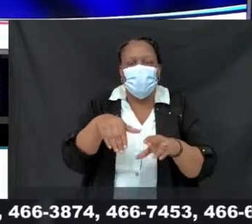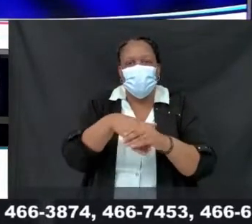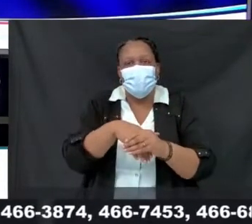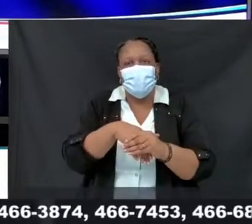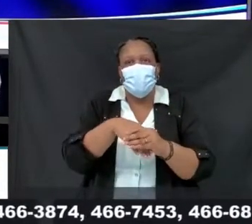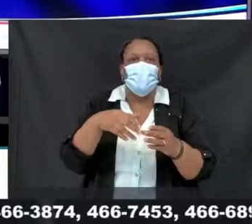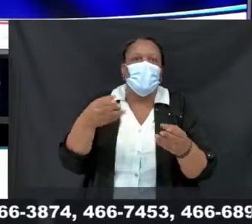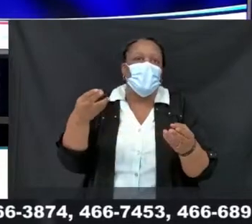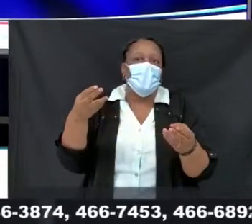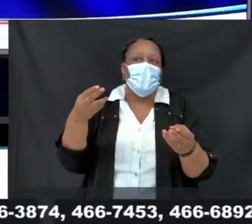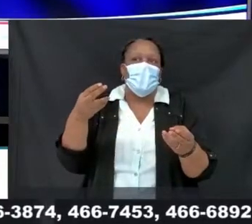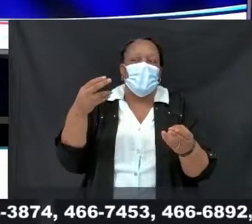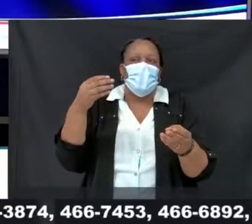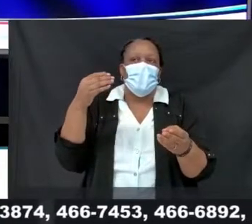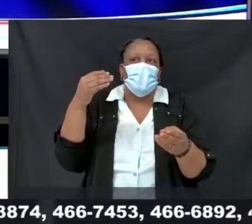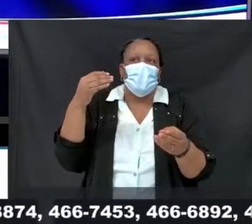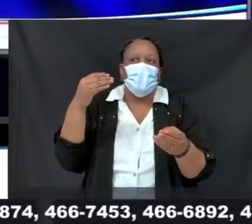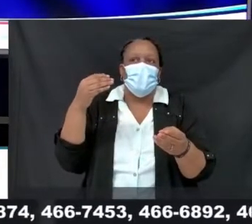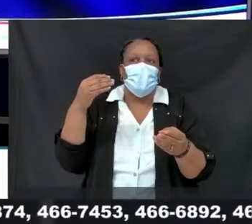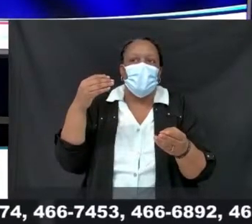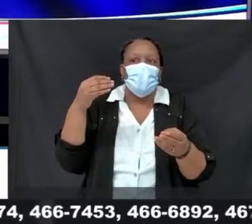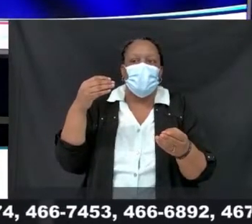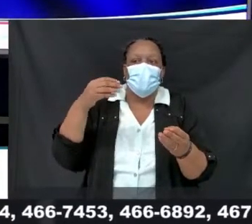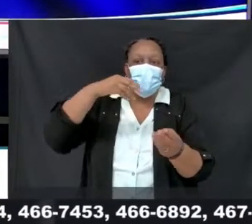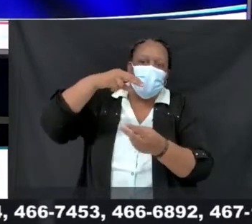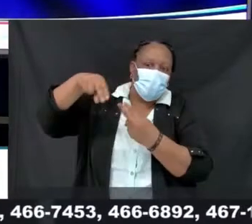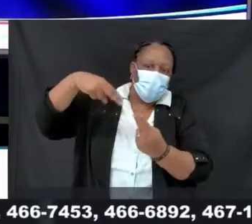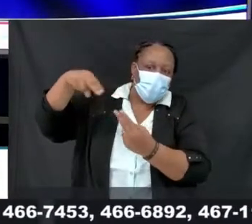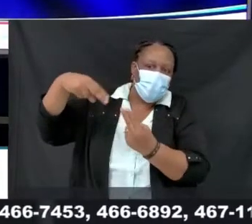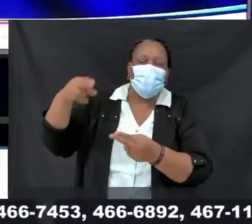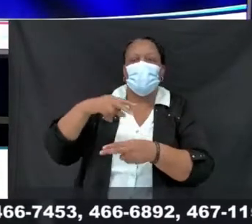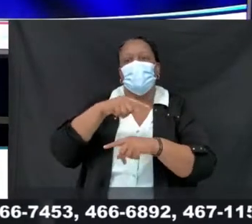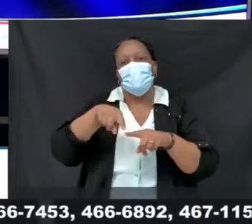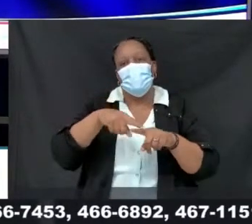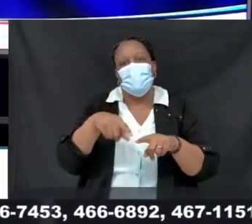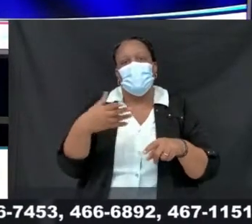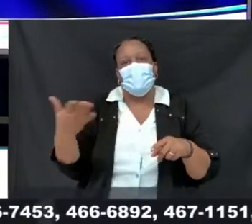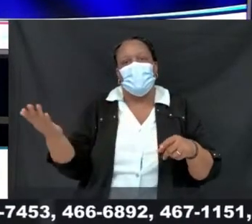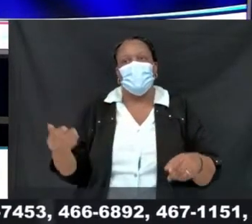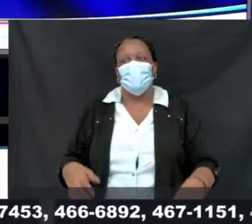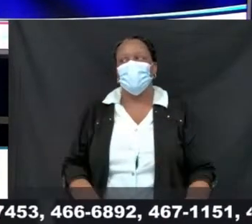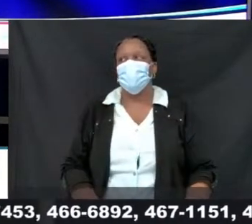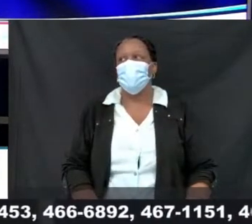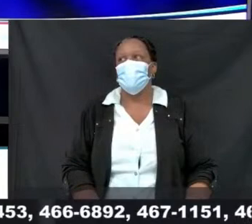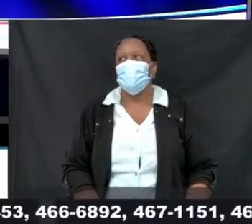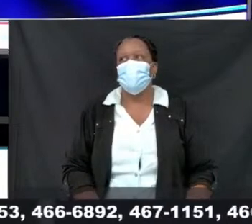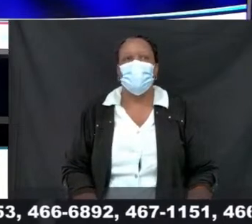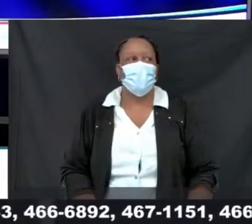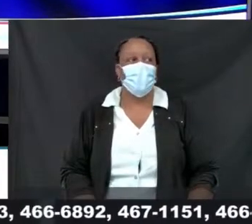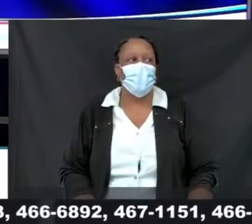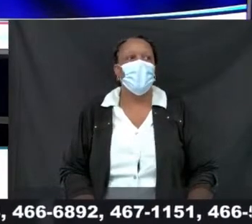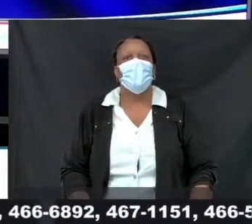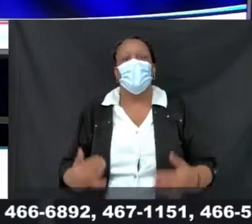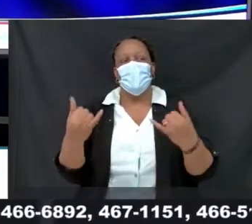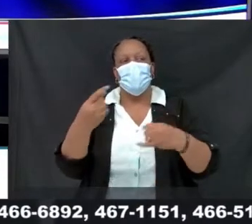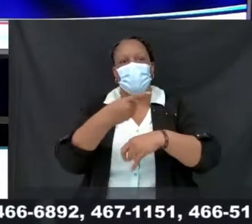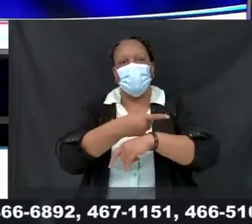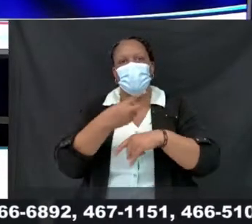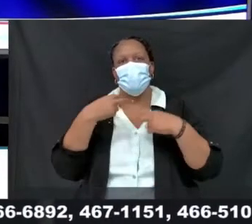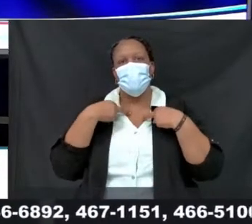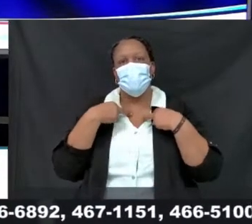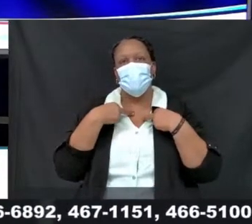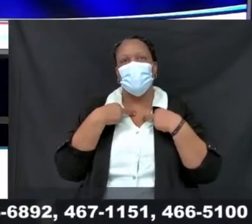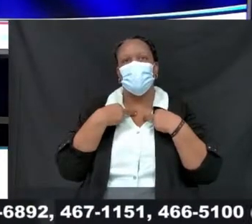Today we have the honor and the privilege to have Minister Wendy Phipps, co-chair of the Mitigation